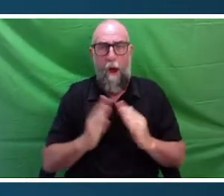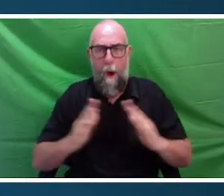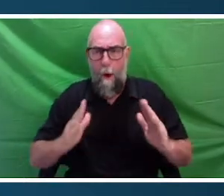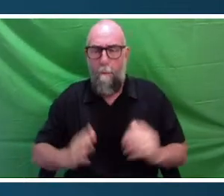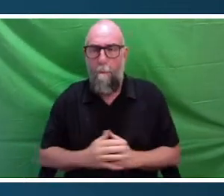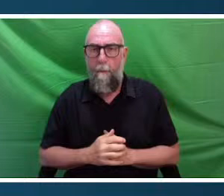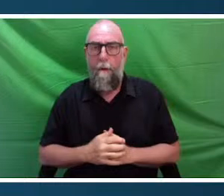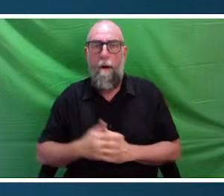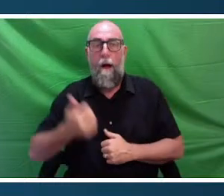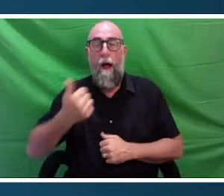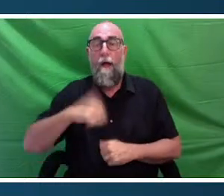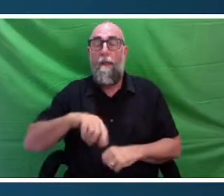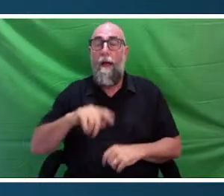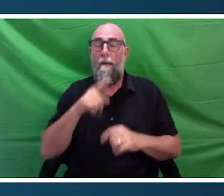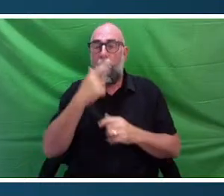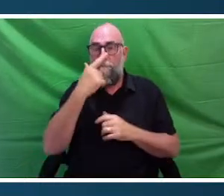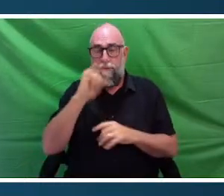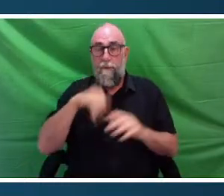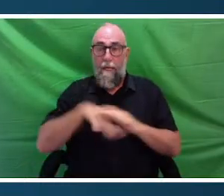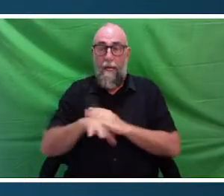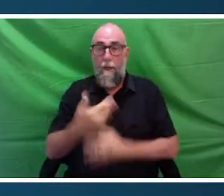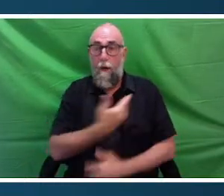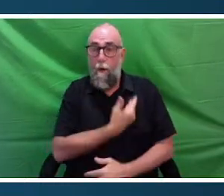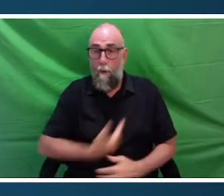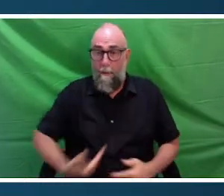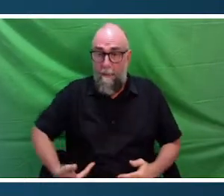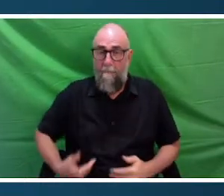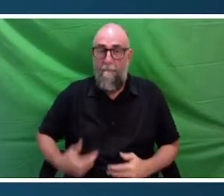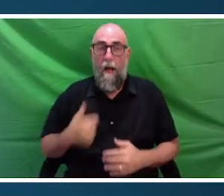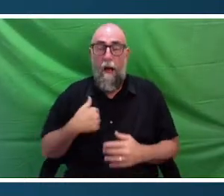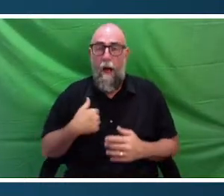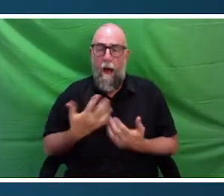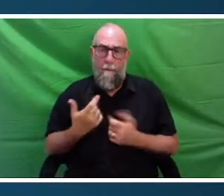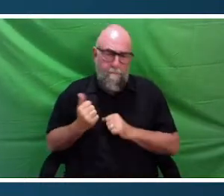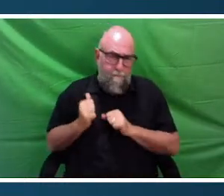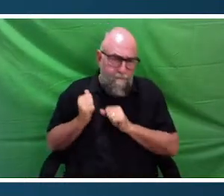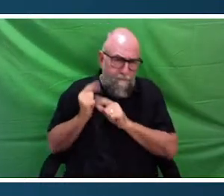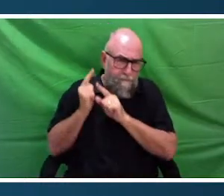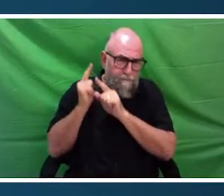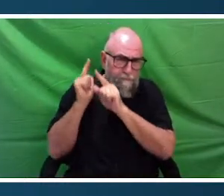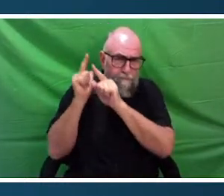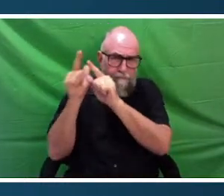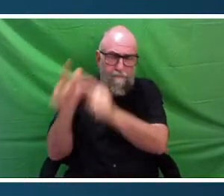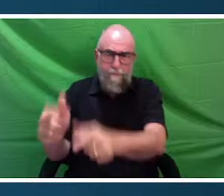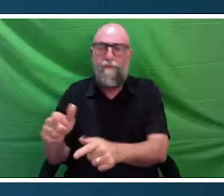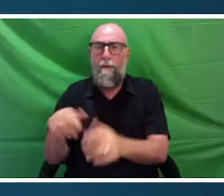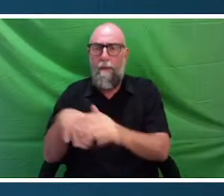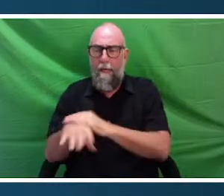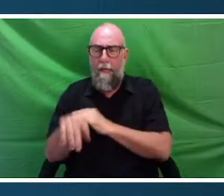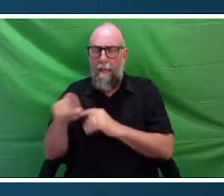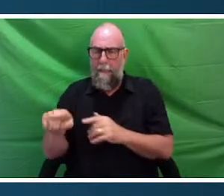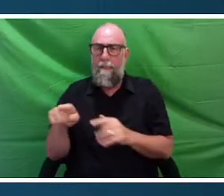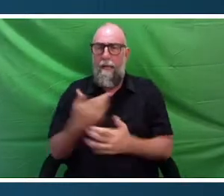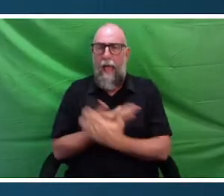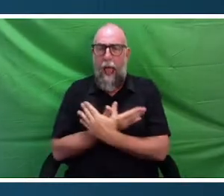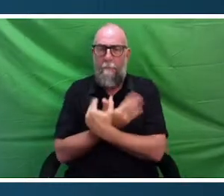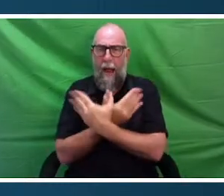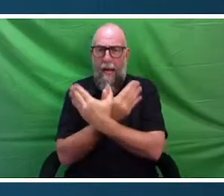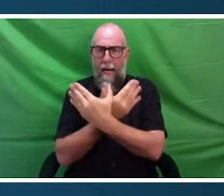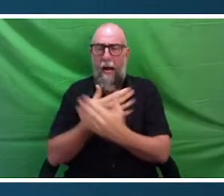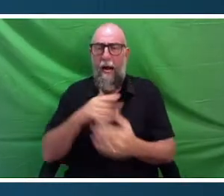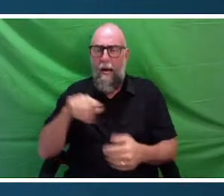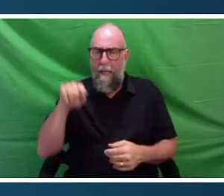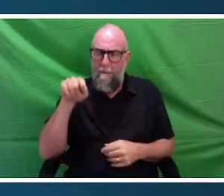against Yugoslavia, I traveled with the team to Tirana, the capital of Albania, to assist Kosovan refugees hosted